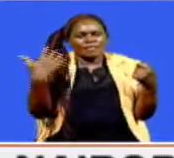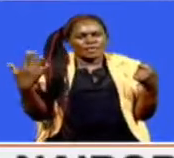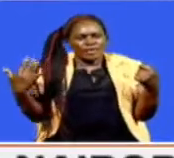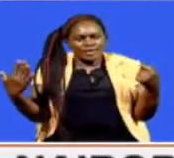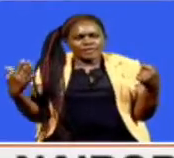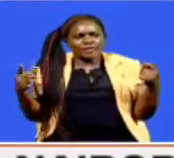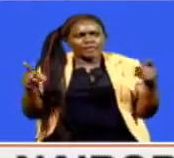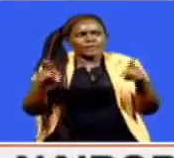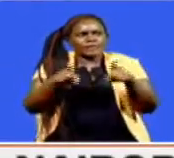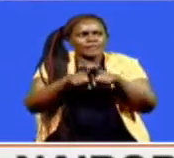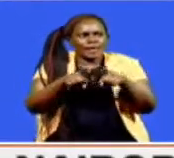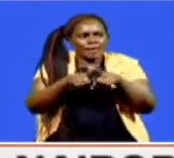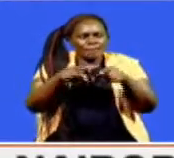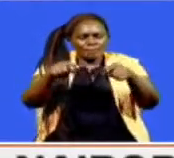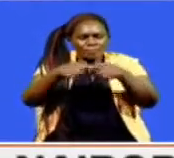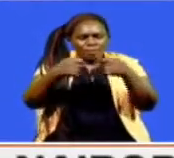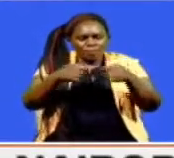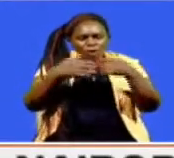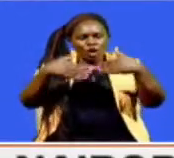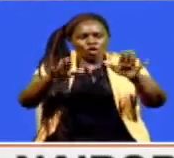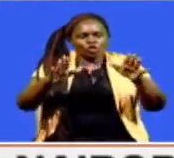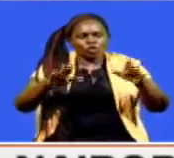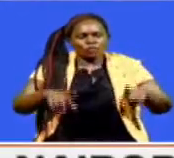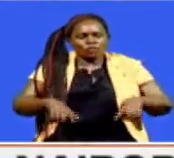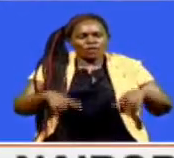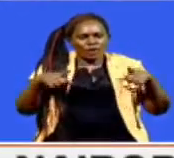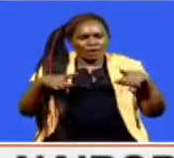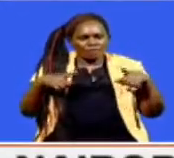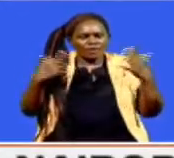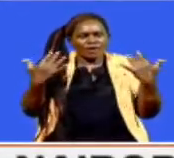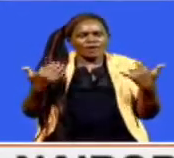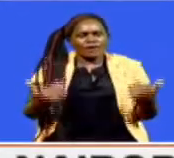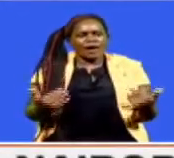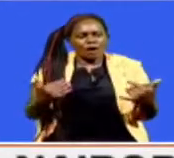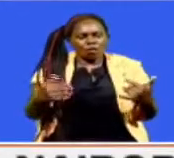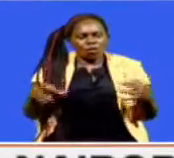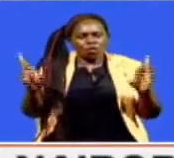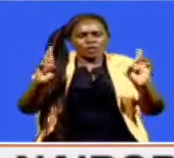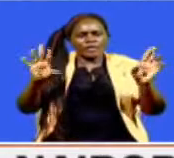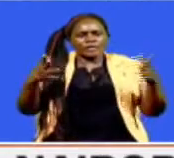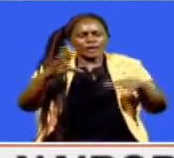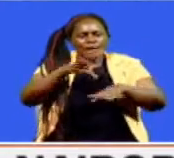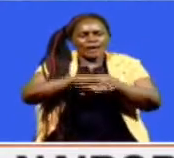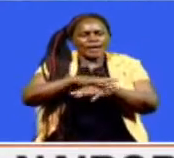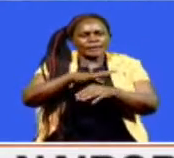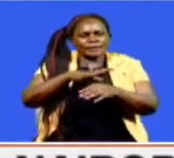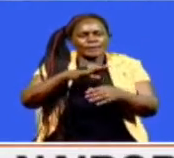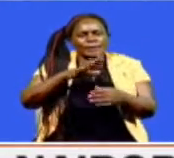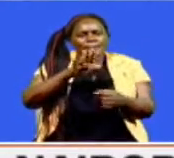properties and loss of lives. As a result of our preparedness, we have received quite